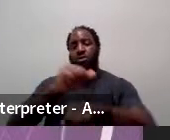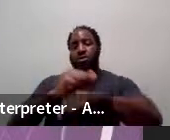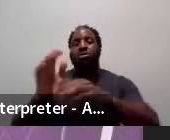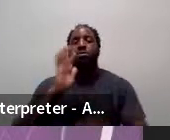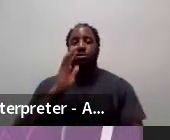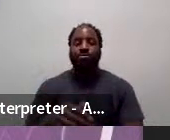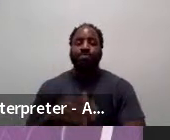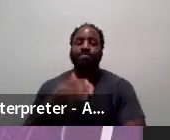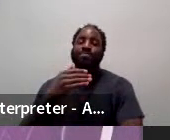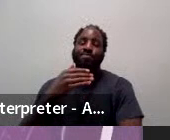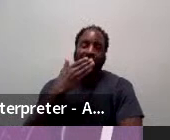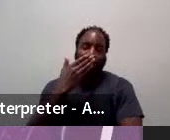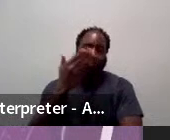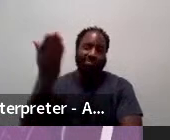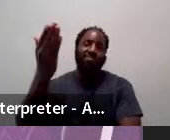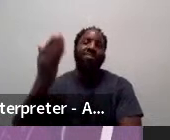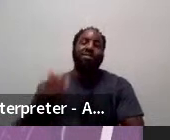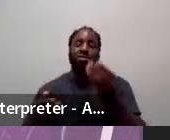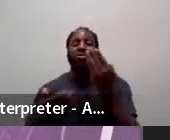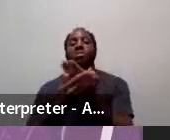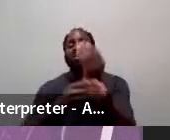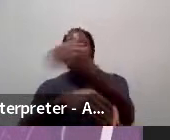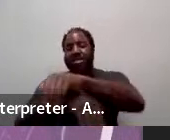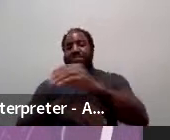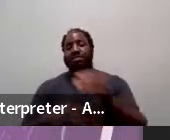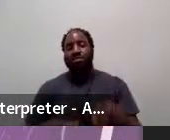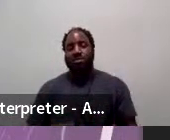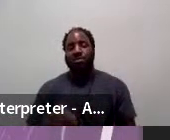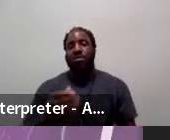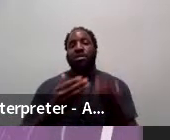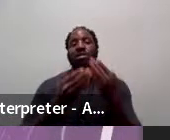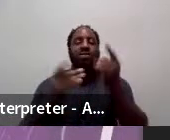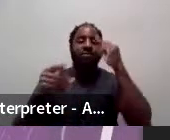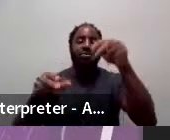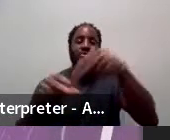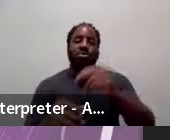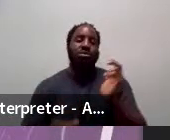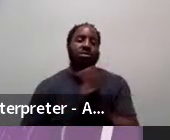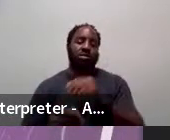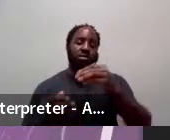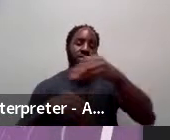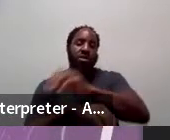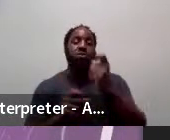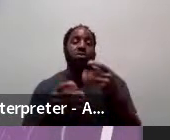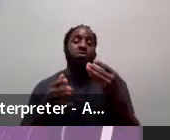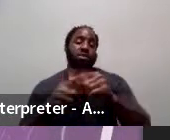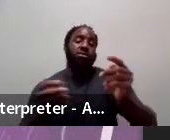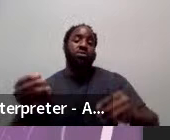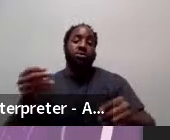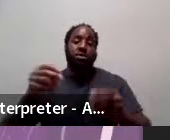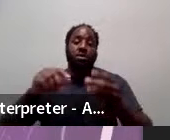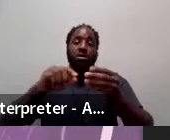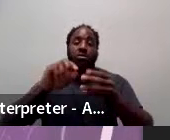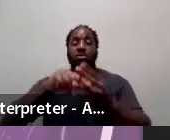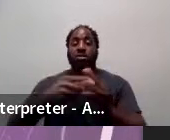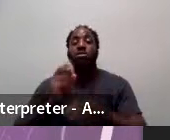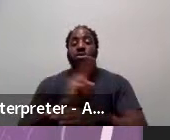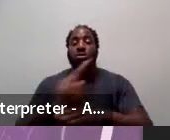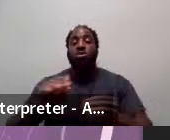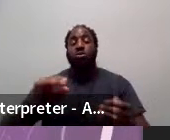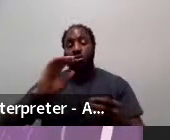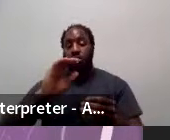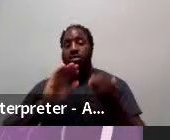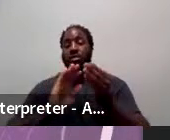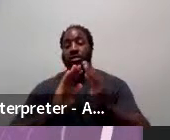Thank you, Michael, and good evening, everyone. Thank you for joining us tonight. One way to implement the community-driven recommendations is to